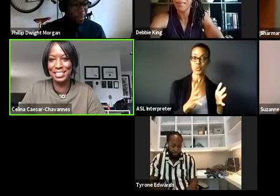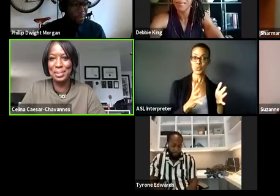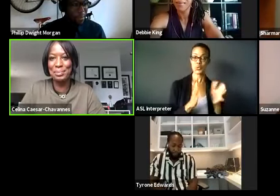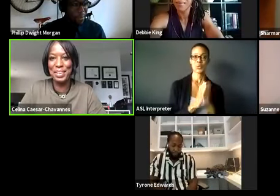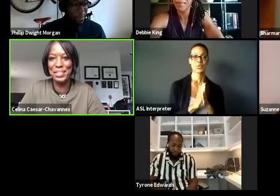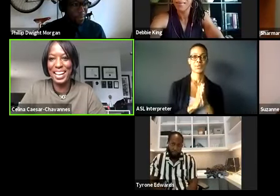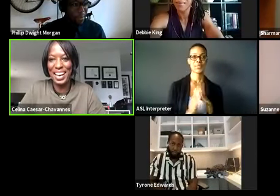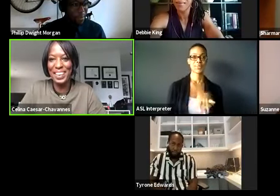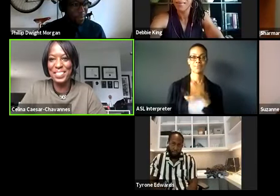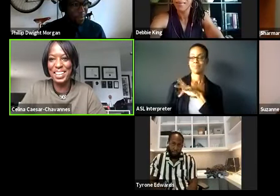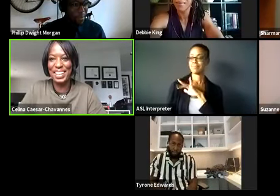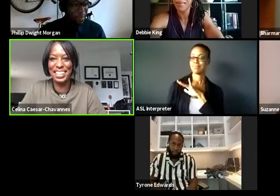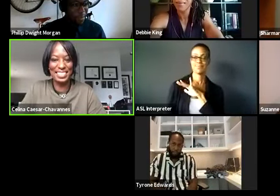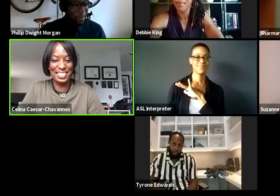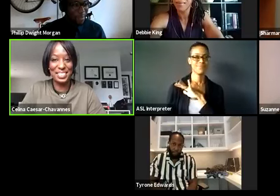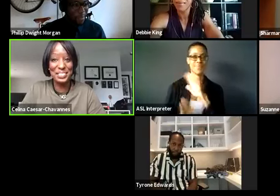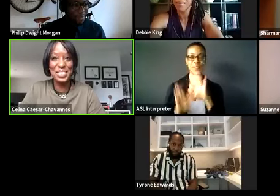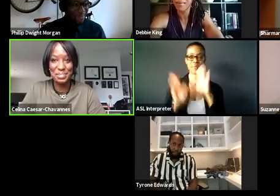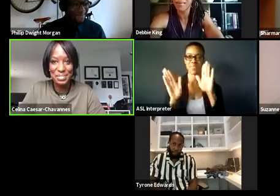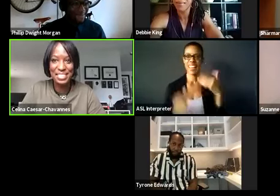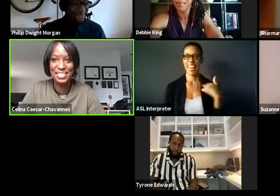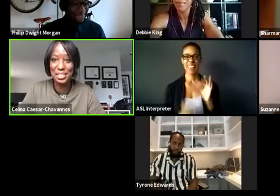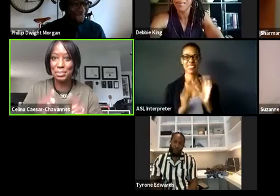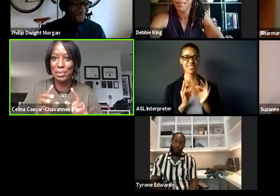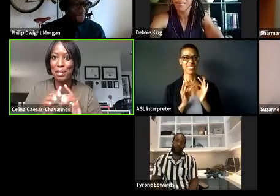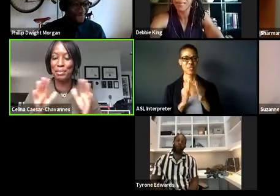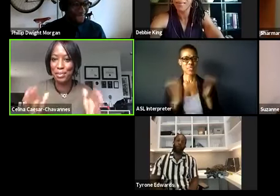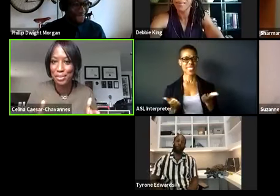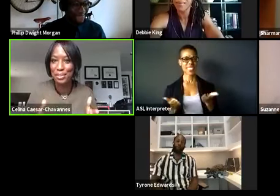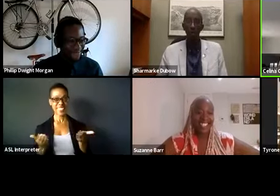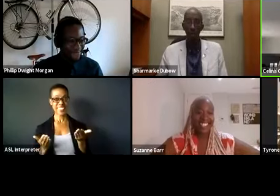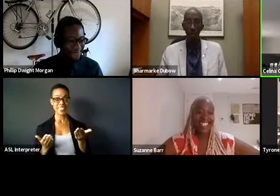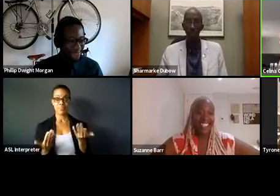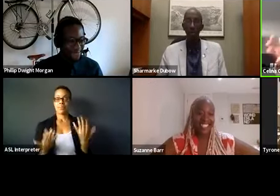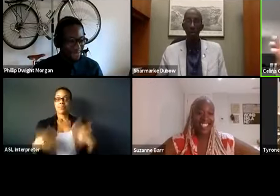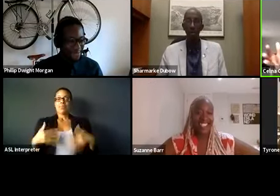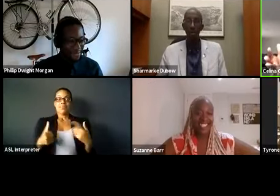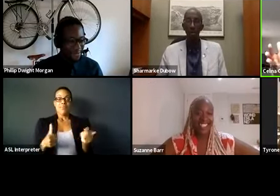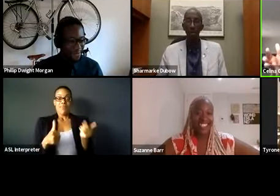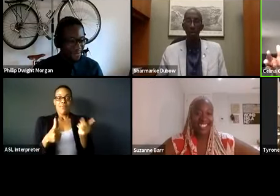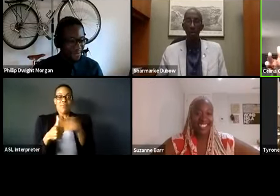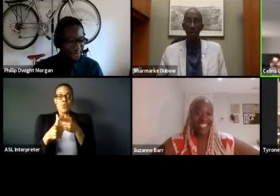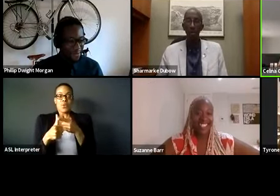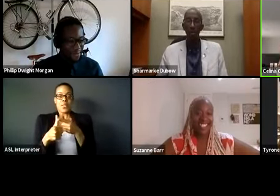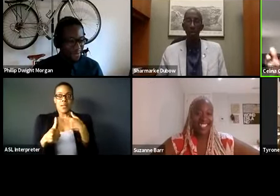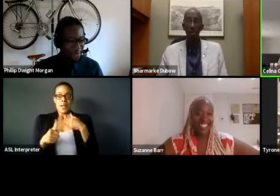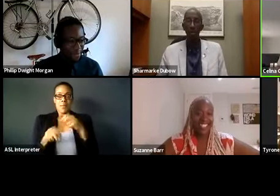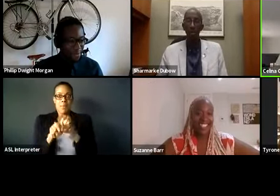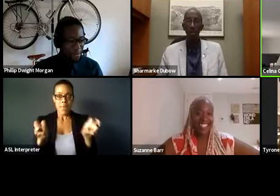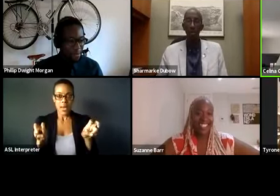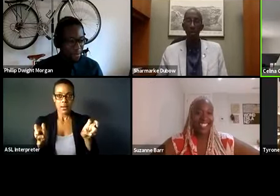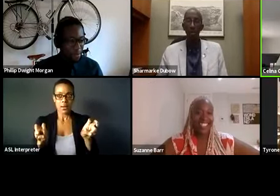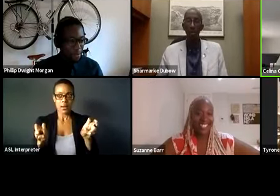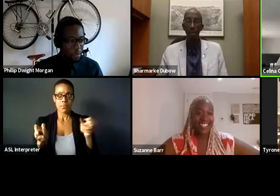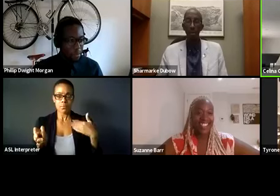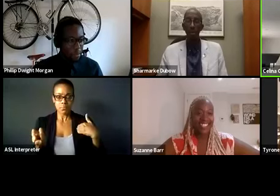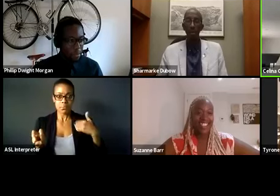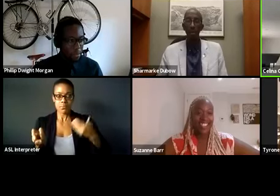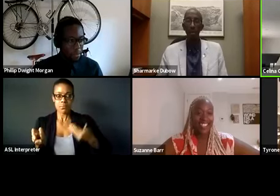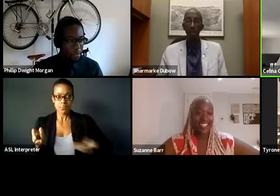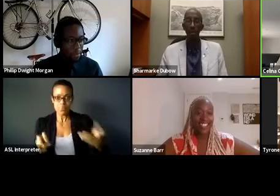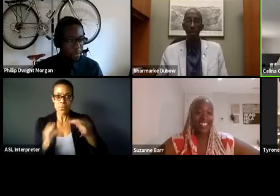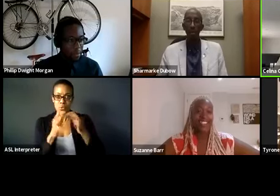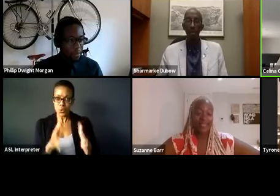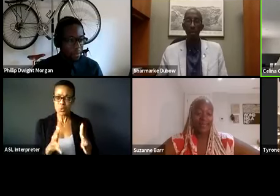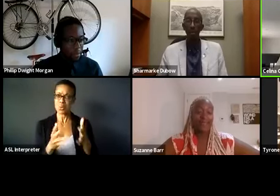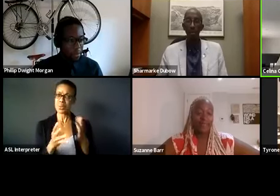think it's dope that we have ASL interpreters. This is one of the first one panels that I've had that had that. I think it's critically